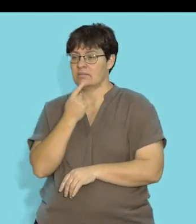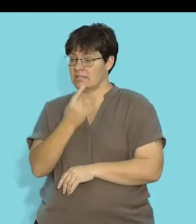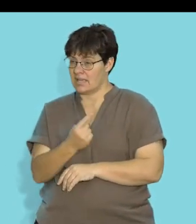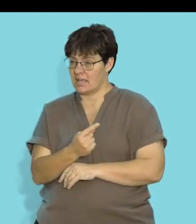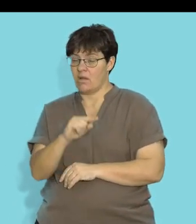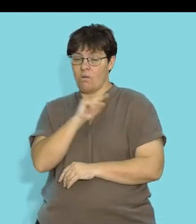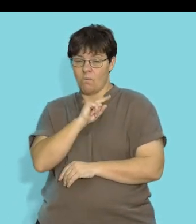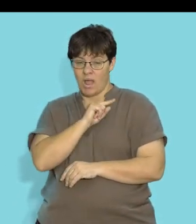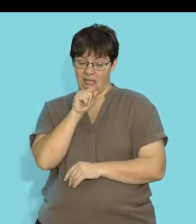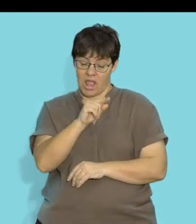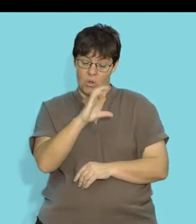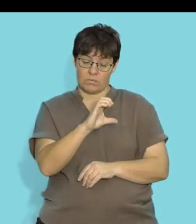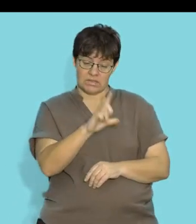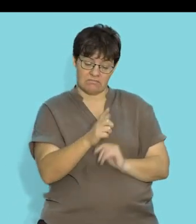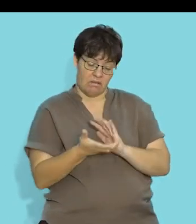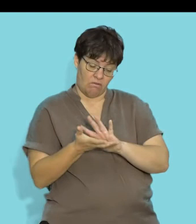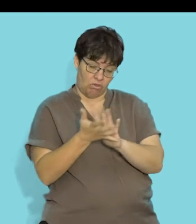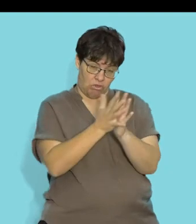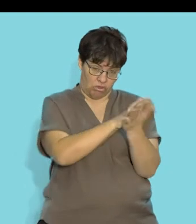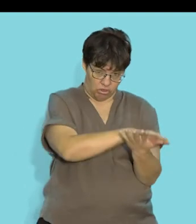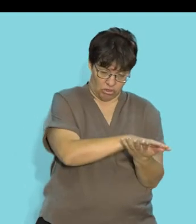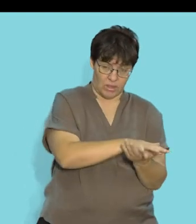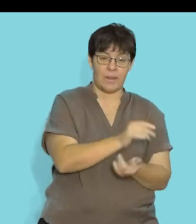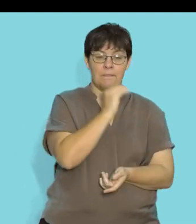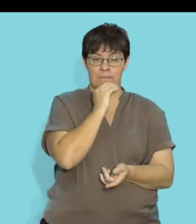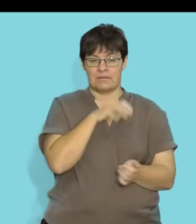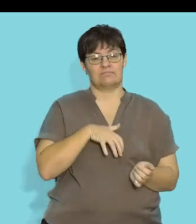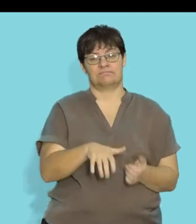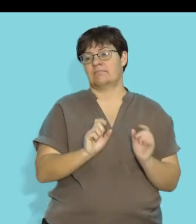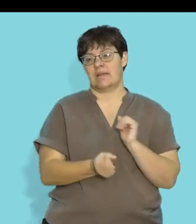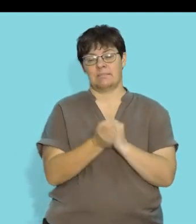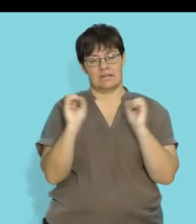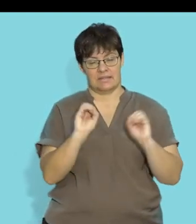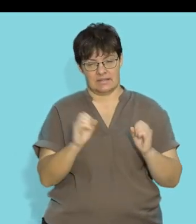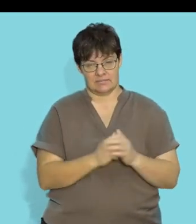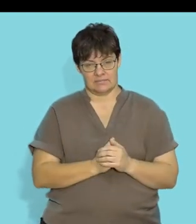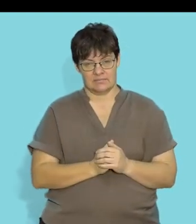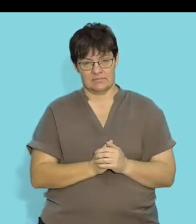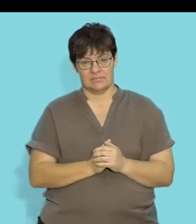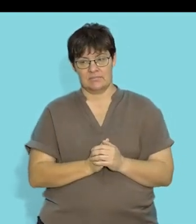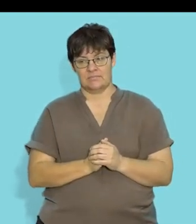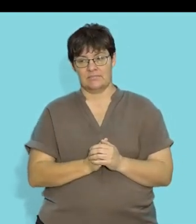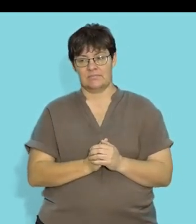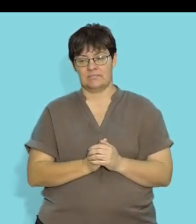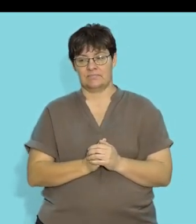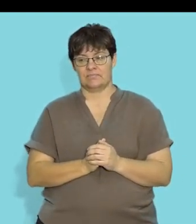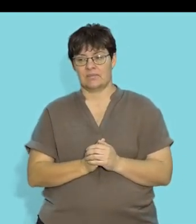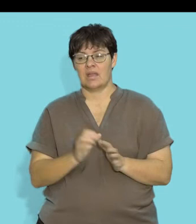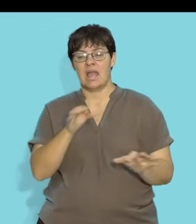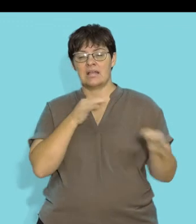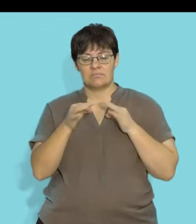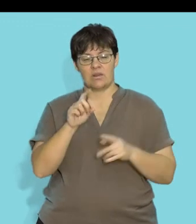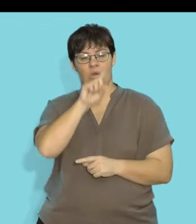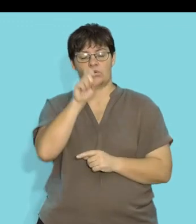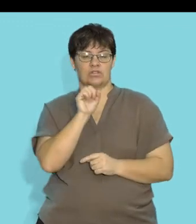can infer that because of the corpus luteum degenerating, there was no fertilization that took place. Okay,